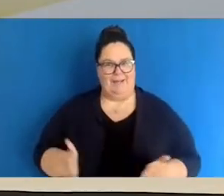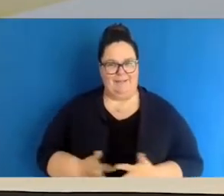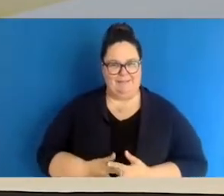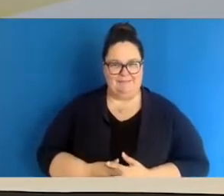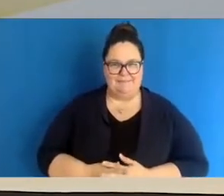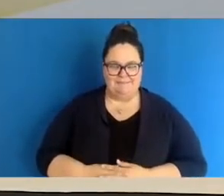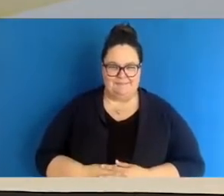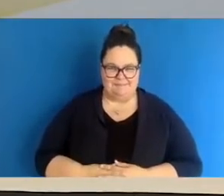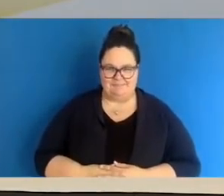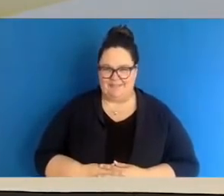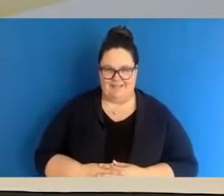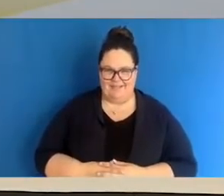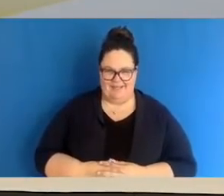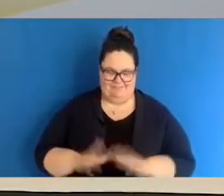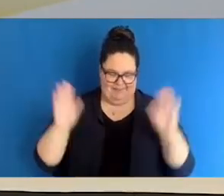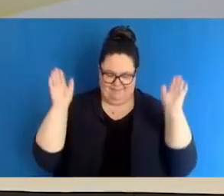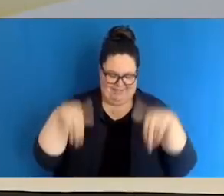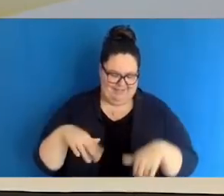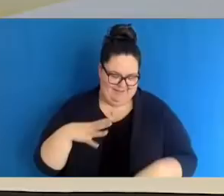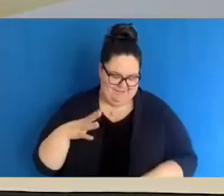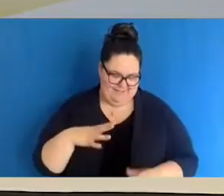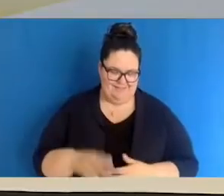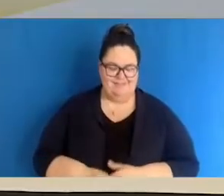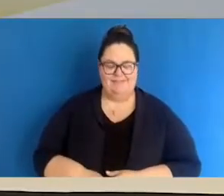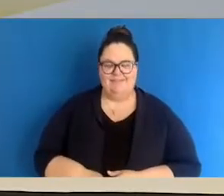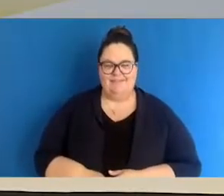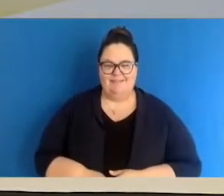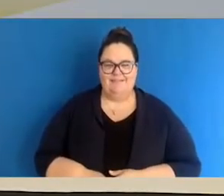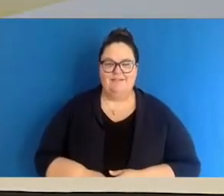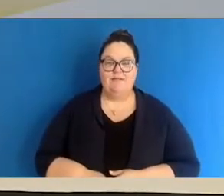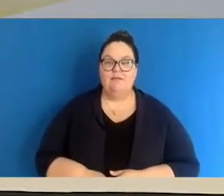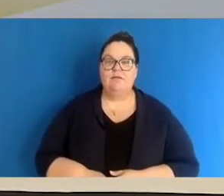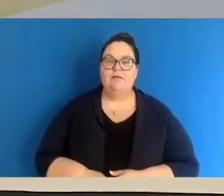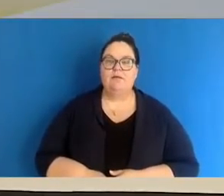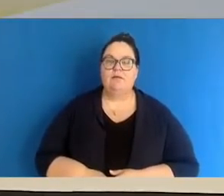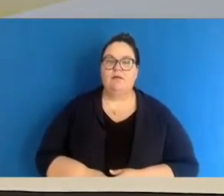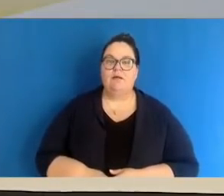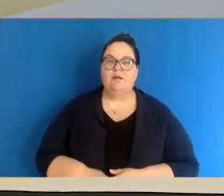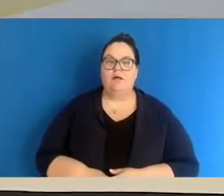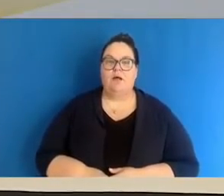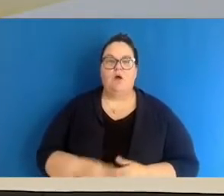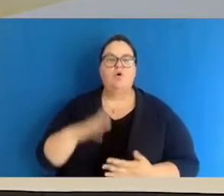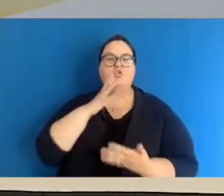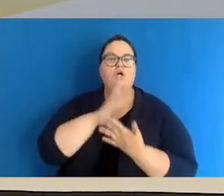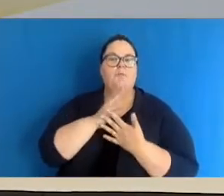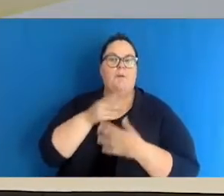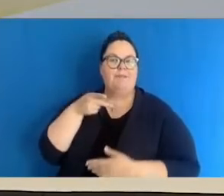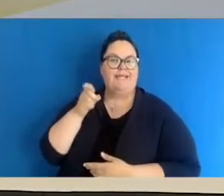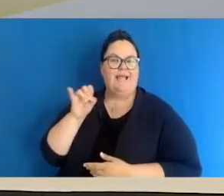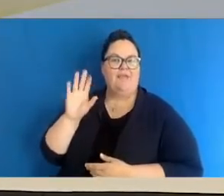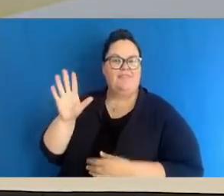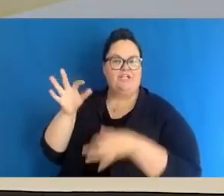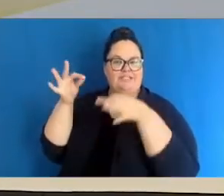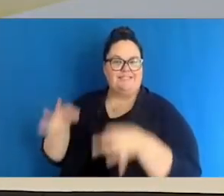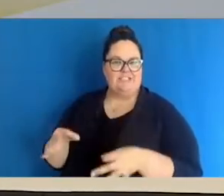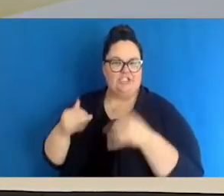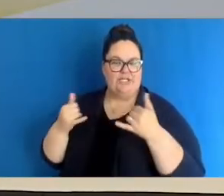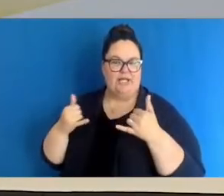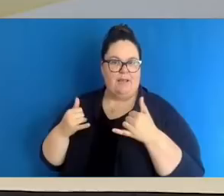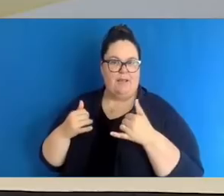Do you need a moment? No, I'm fine. Okay. I wanted to ask you a bit about UPEI's decision today. They are going with